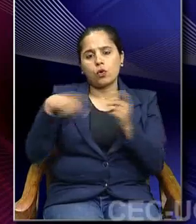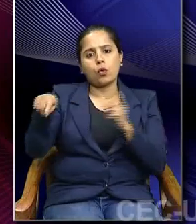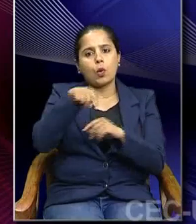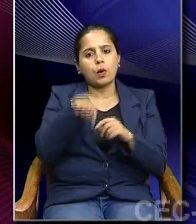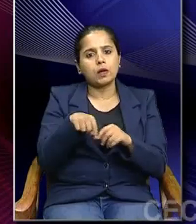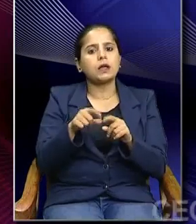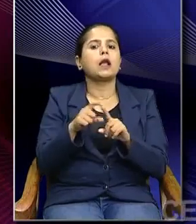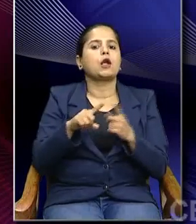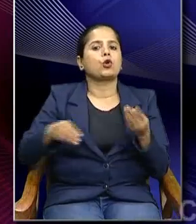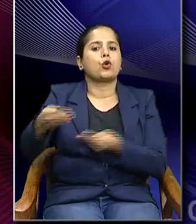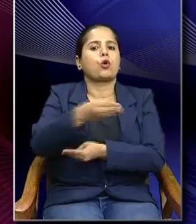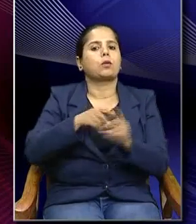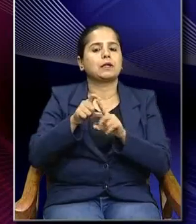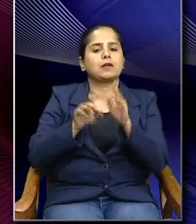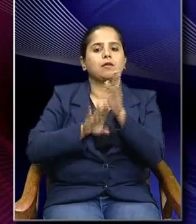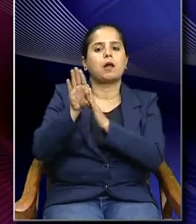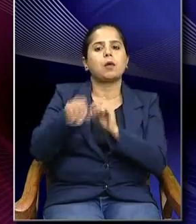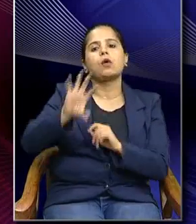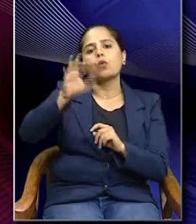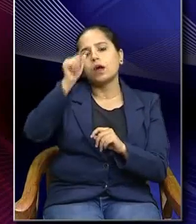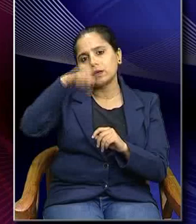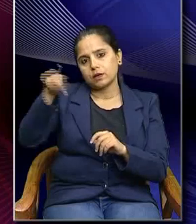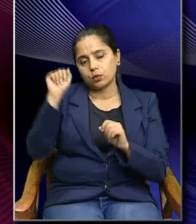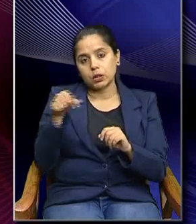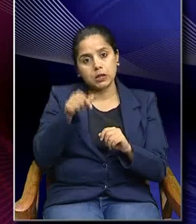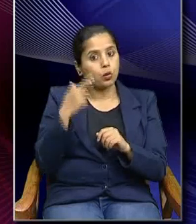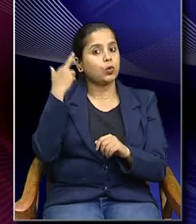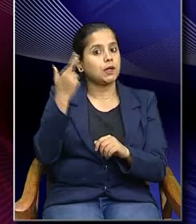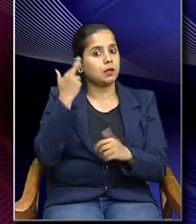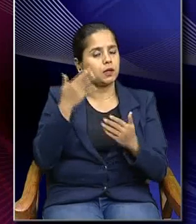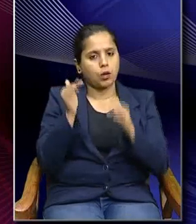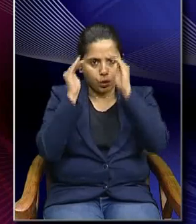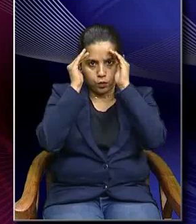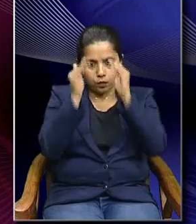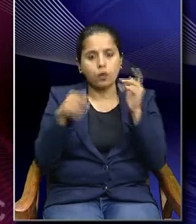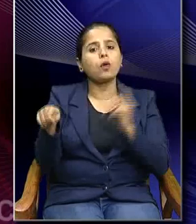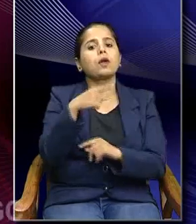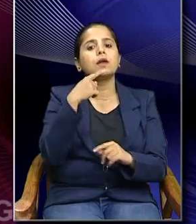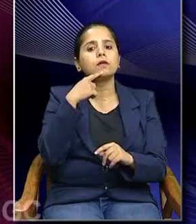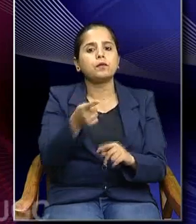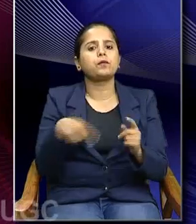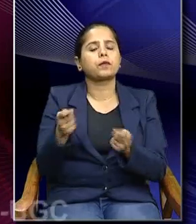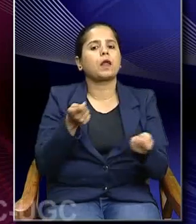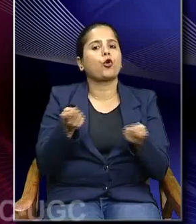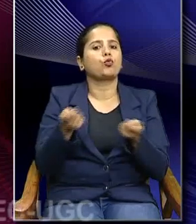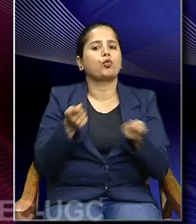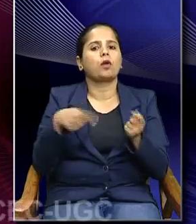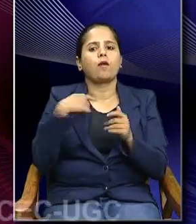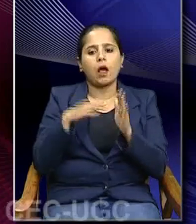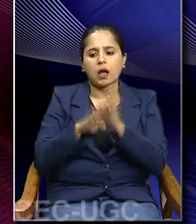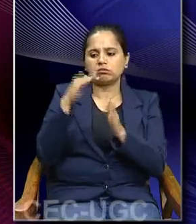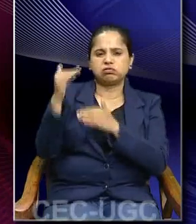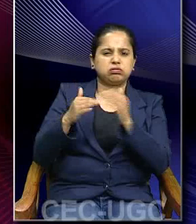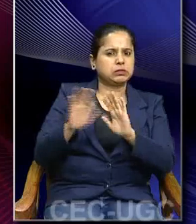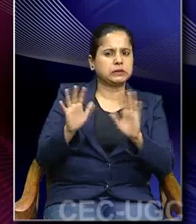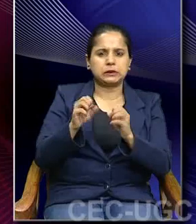economic development of the country. And therefore, focus was on controlling this growth.